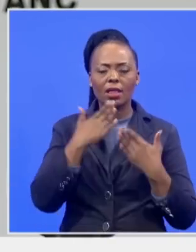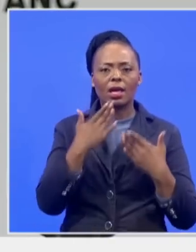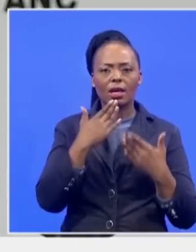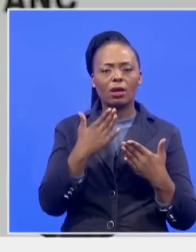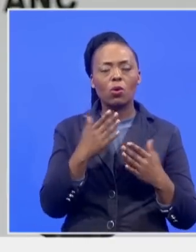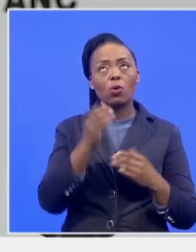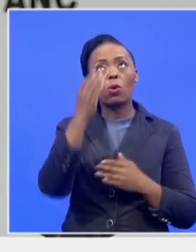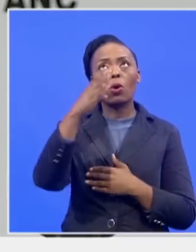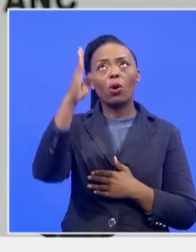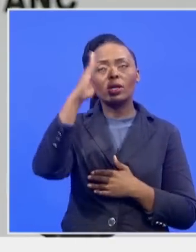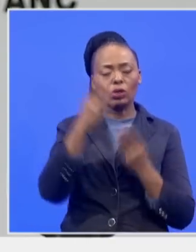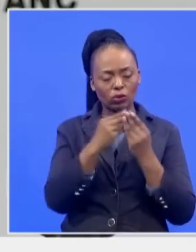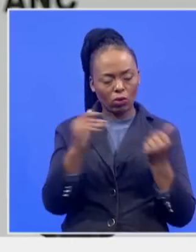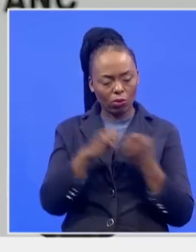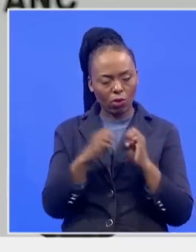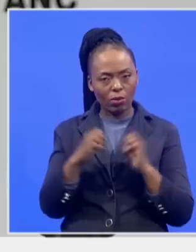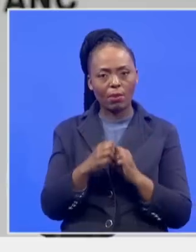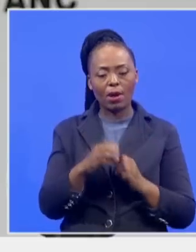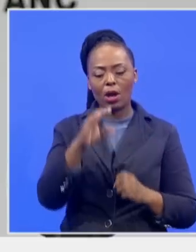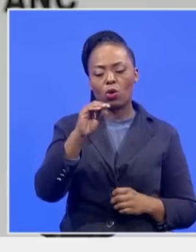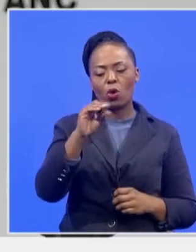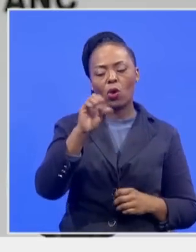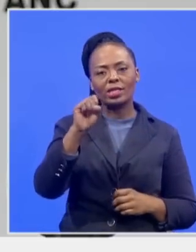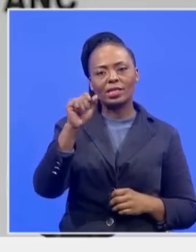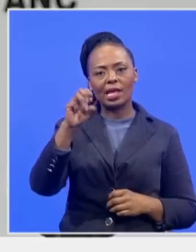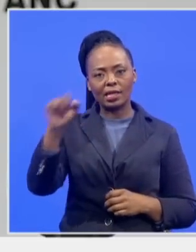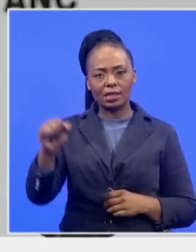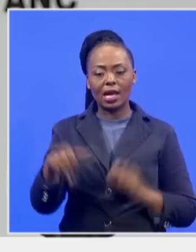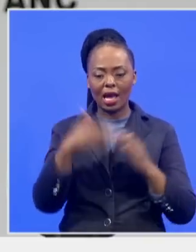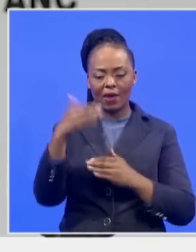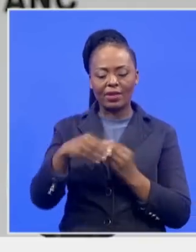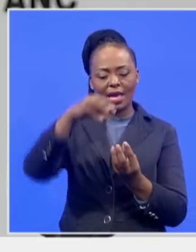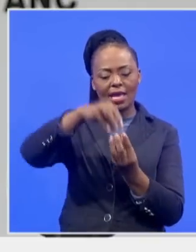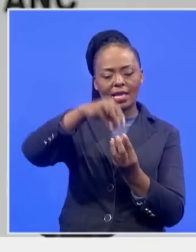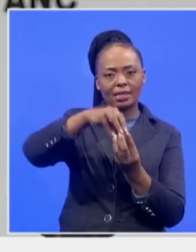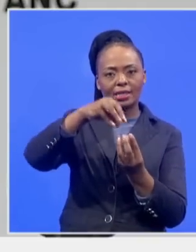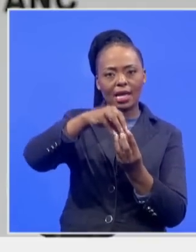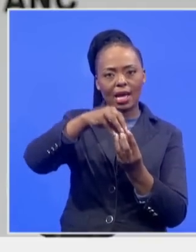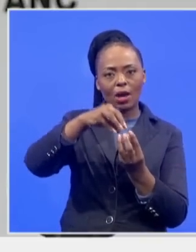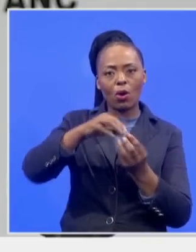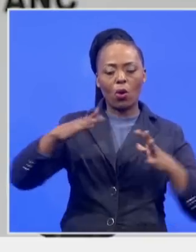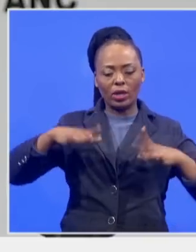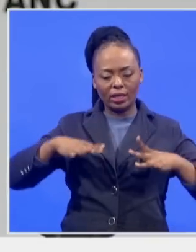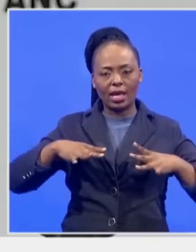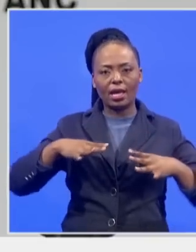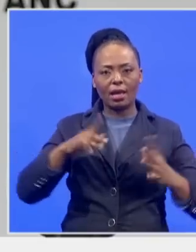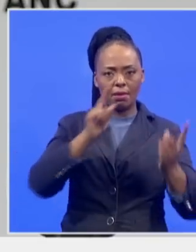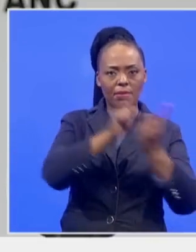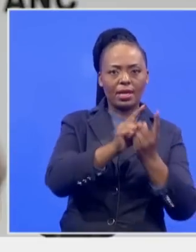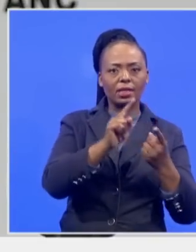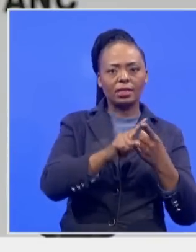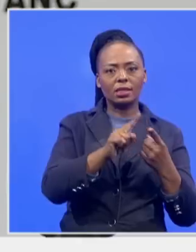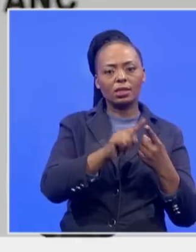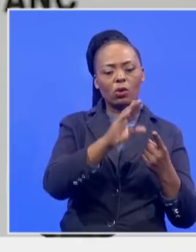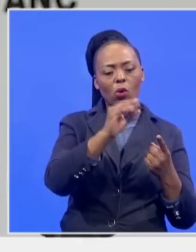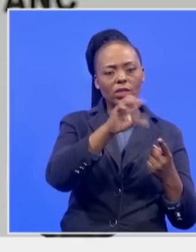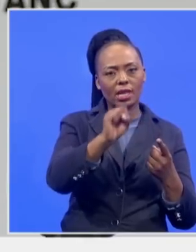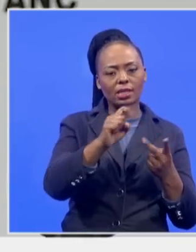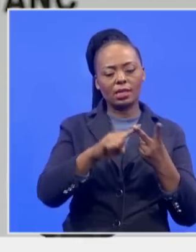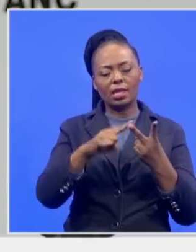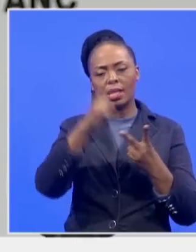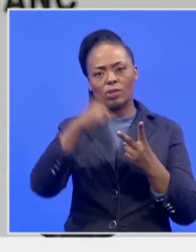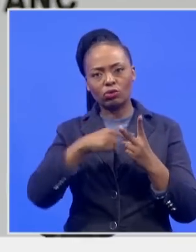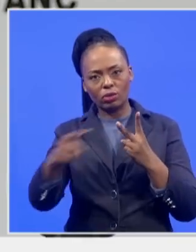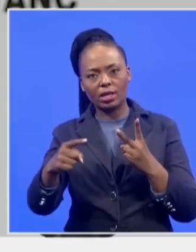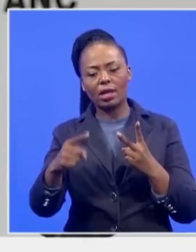issues. After Easter, we will be moving to COSAS Congress. Next week, I'm meeting with SASCO. Again, there we are